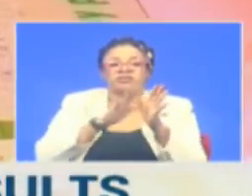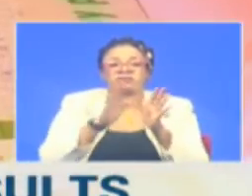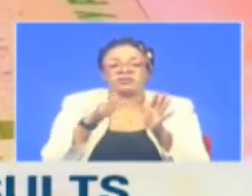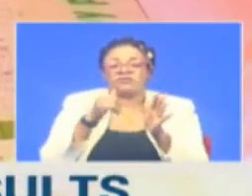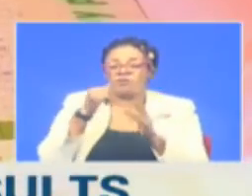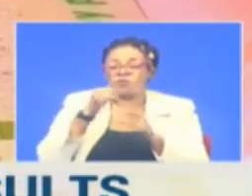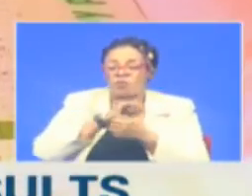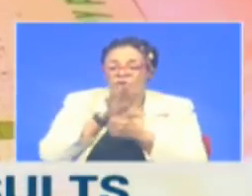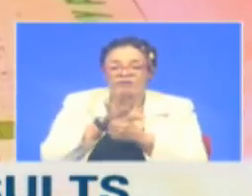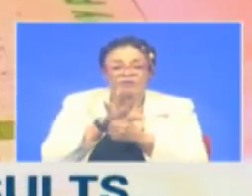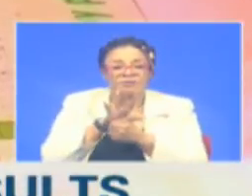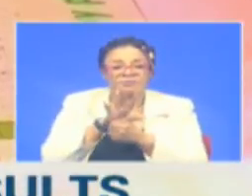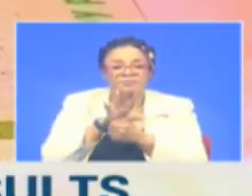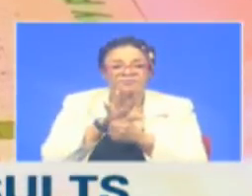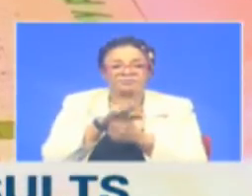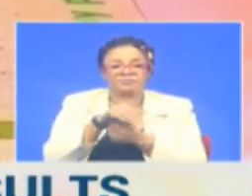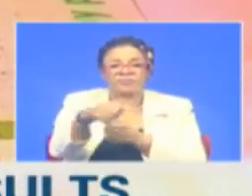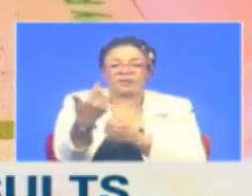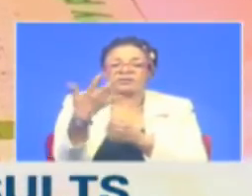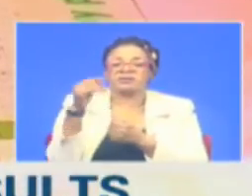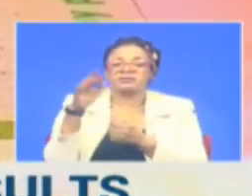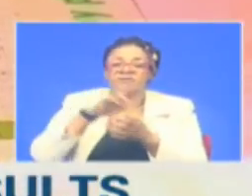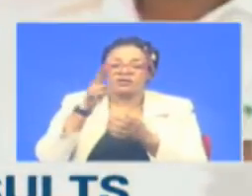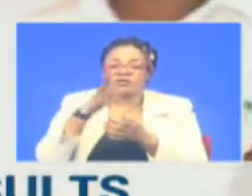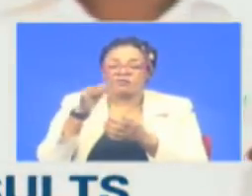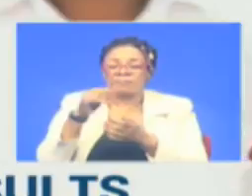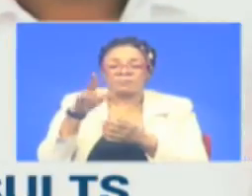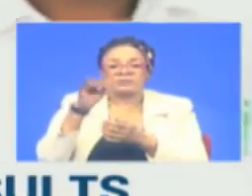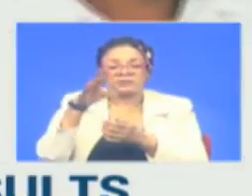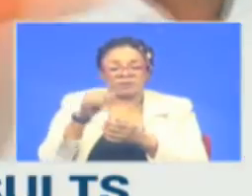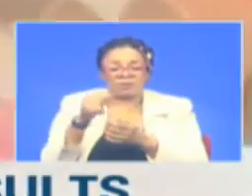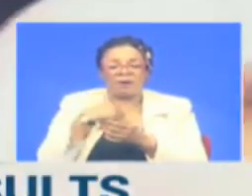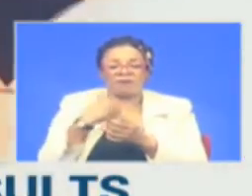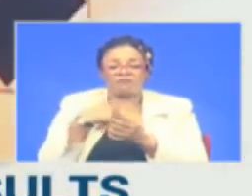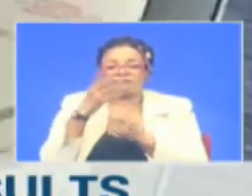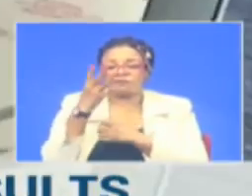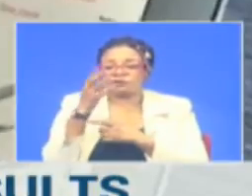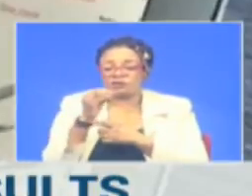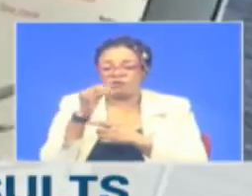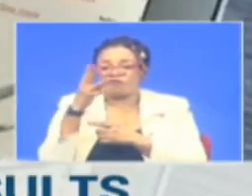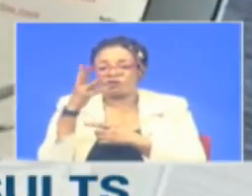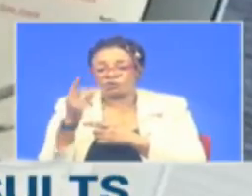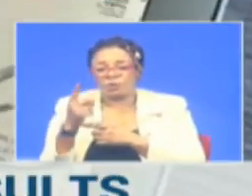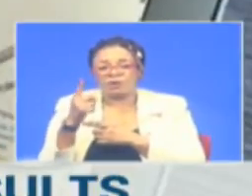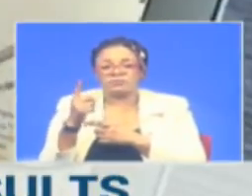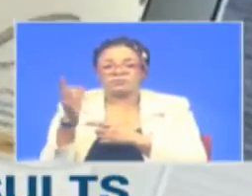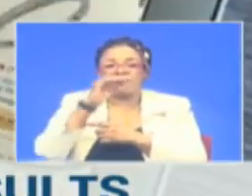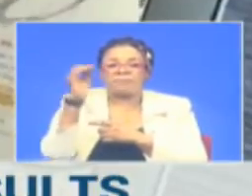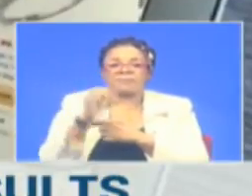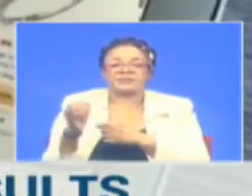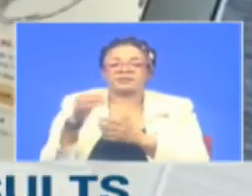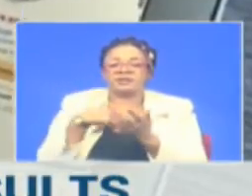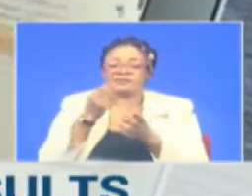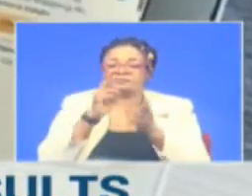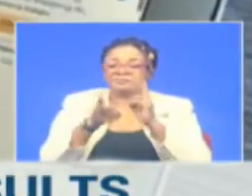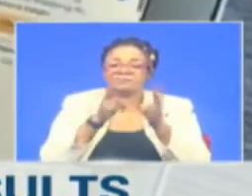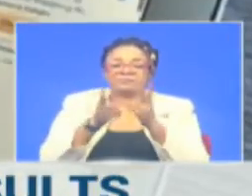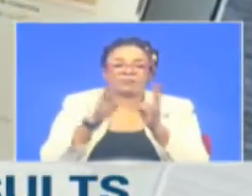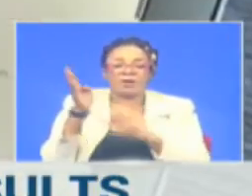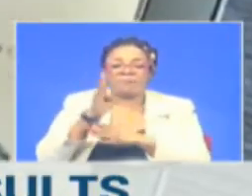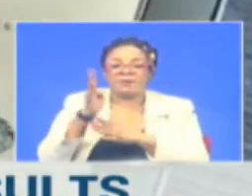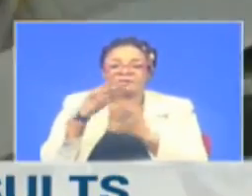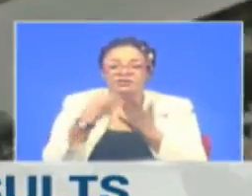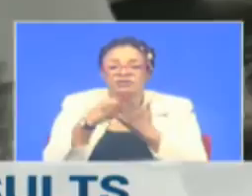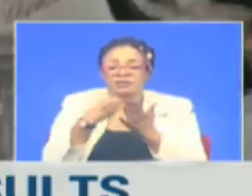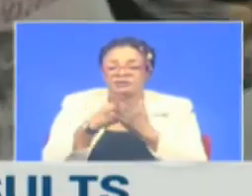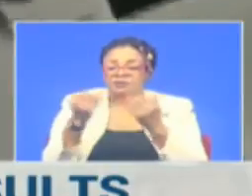COVID-19 pandemic. On the flip side, revenue from data business grew by 14.1% to stand at 22.2 billion shillings. The strong performance